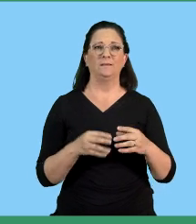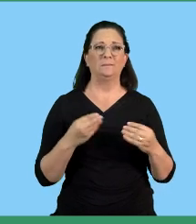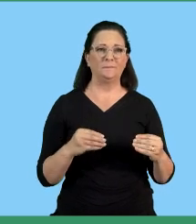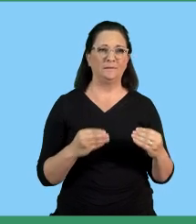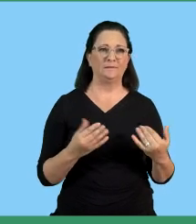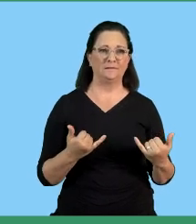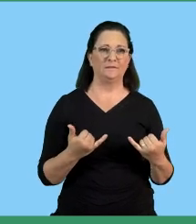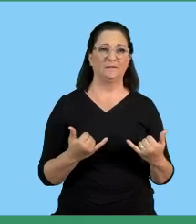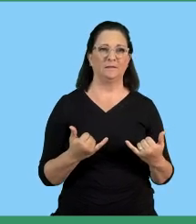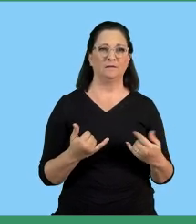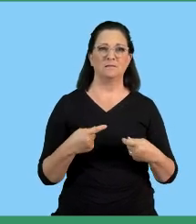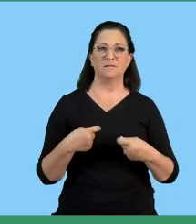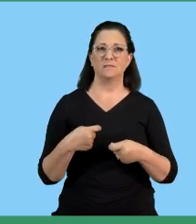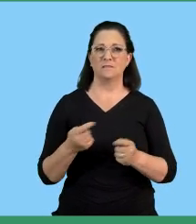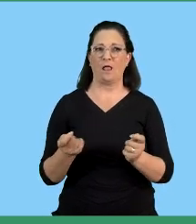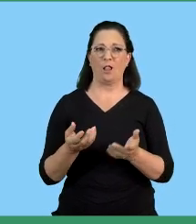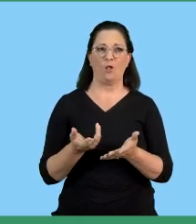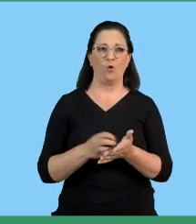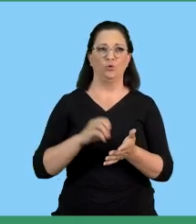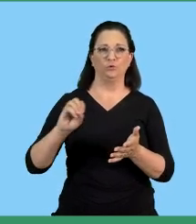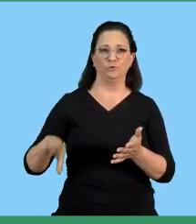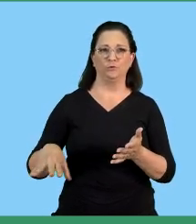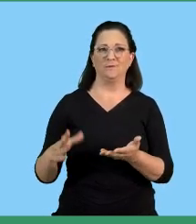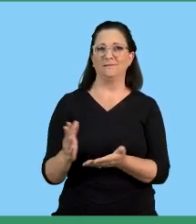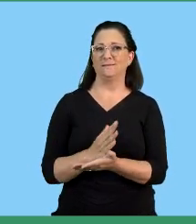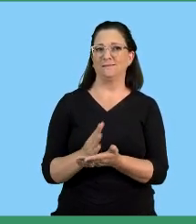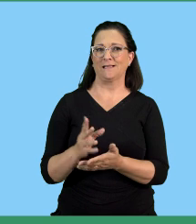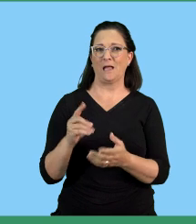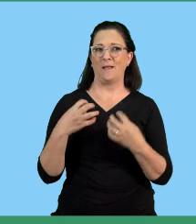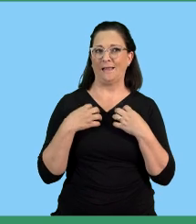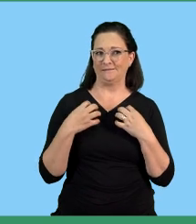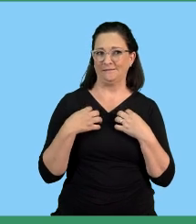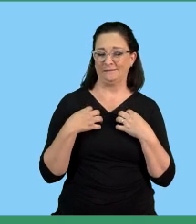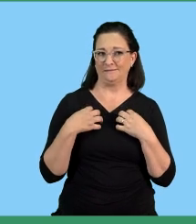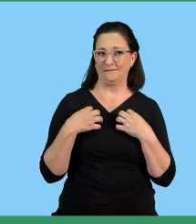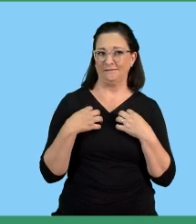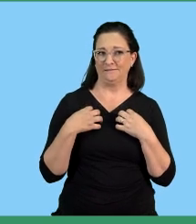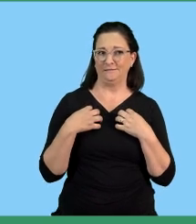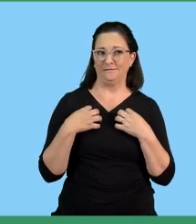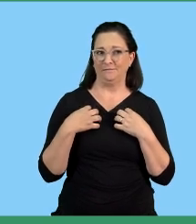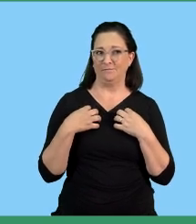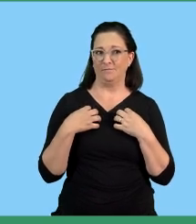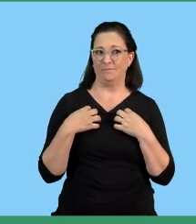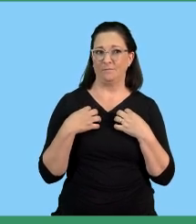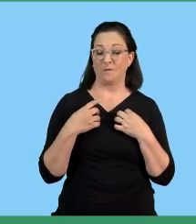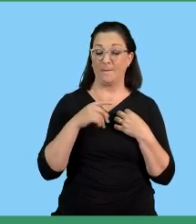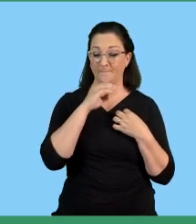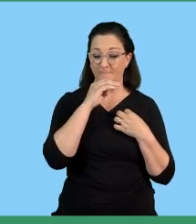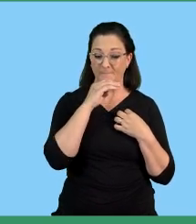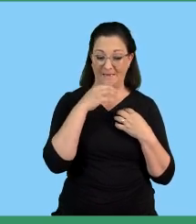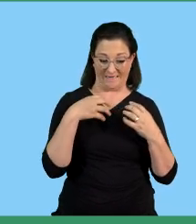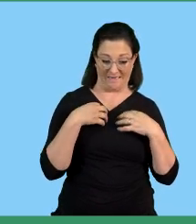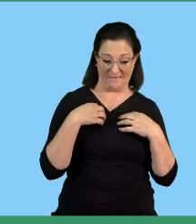business disposes or sell. Keyword here is some assets, not all of them. But the business will sell